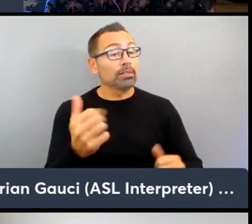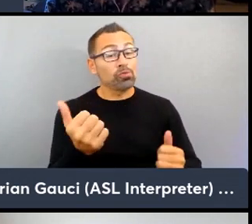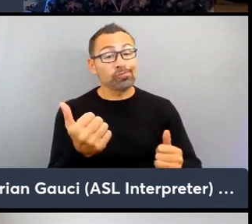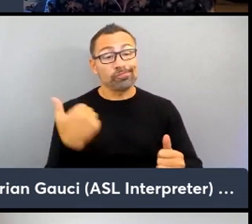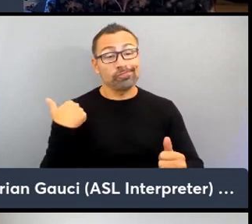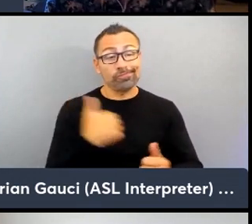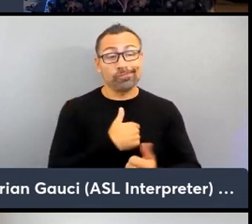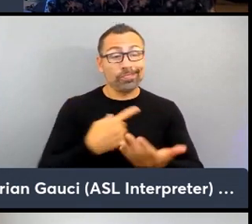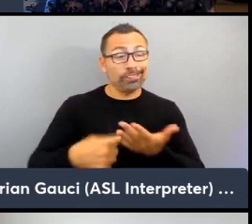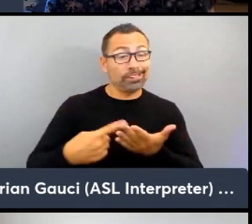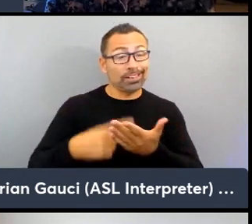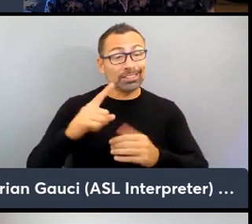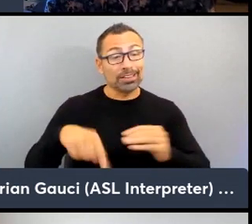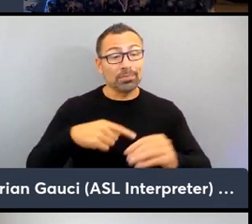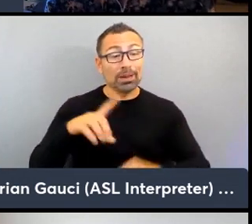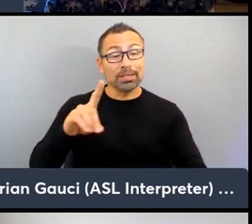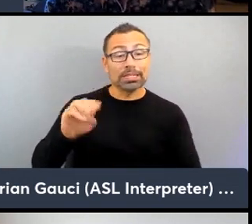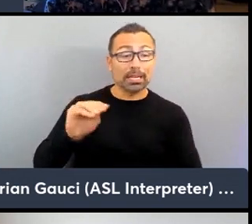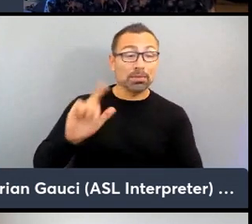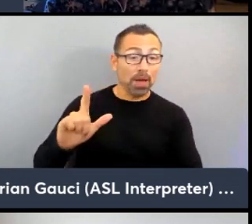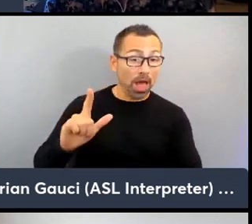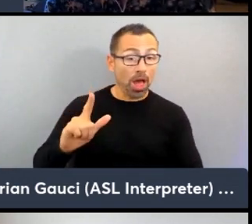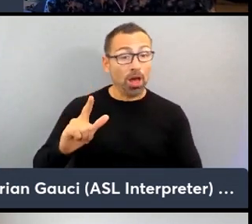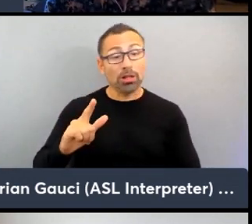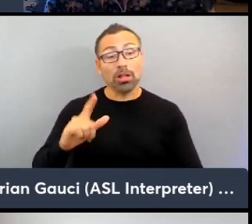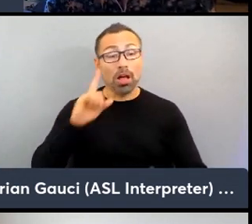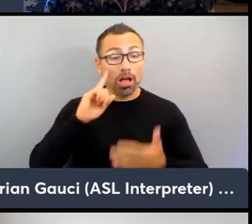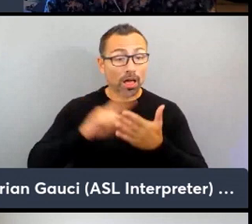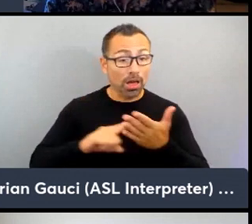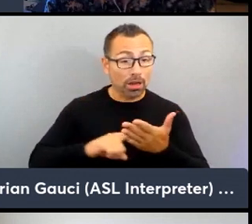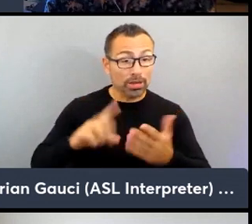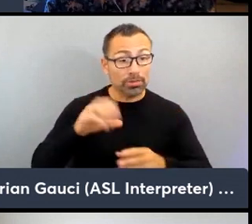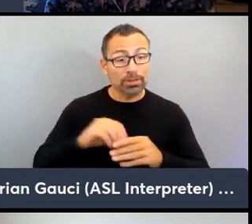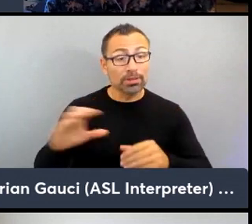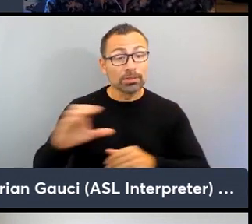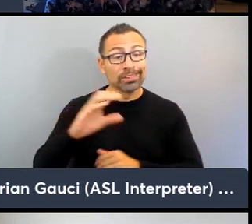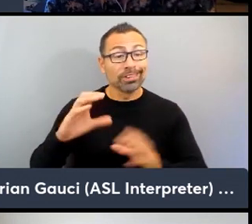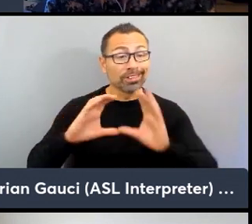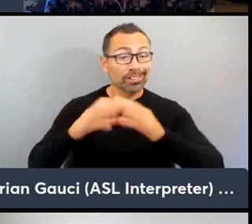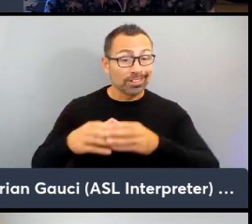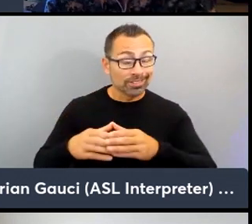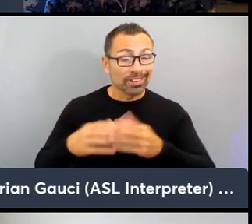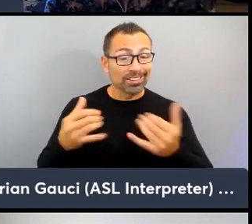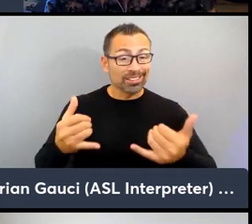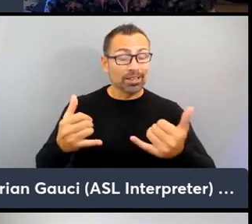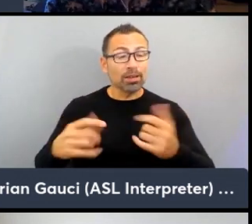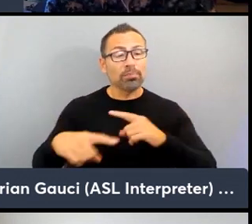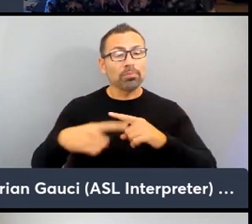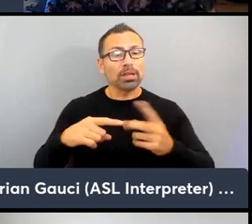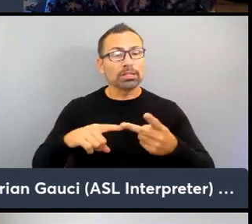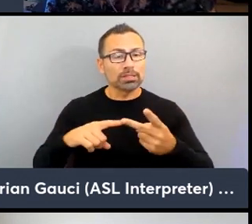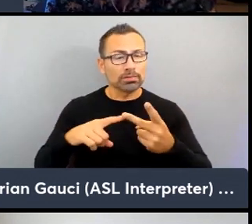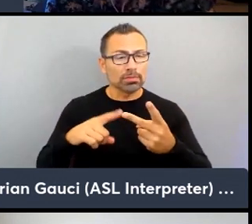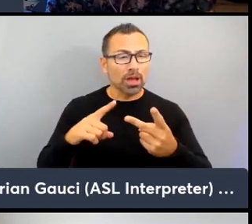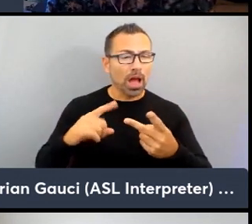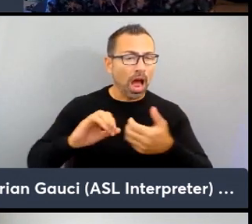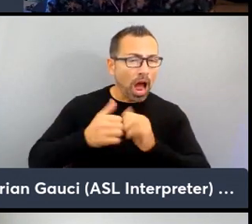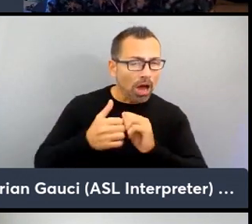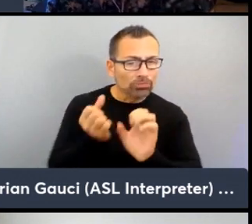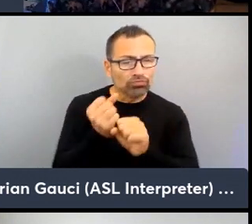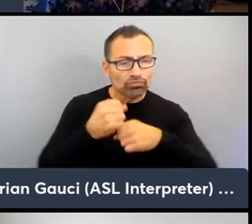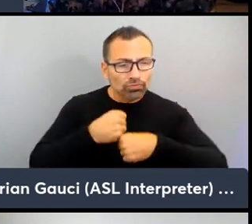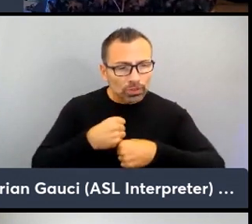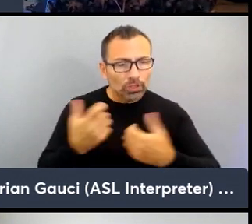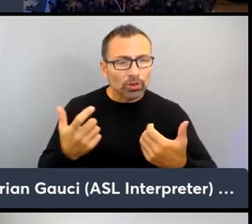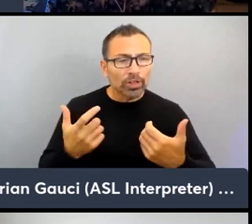auditing on your existing cluster, and as well as it walks through all the events, creating a metric filter,